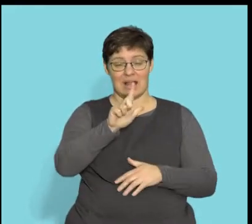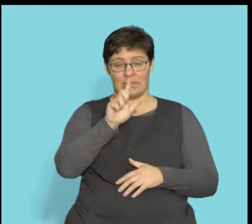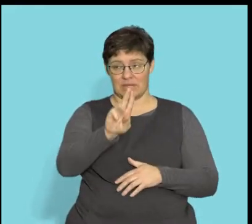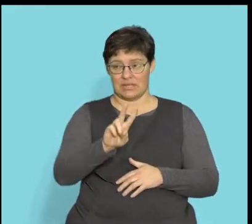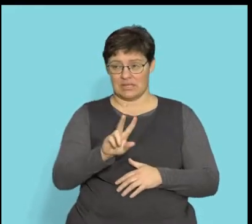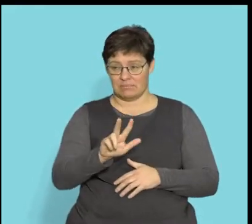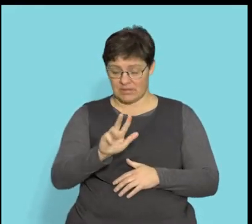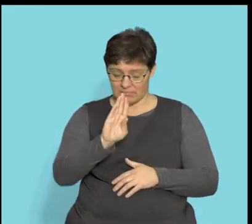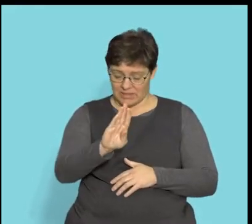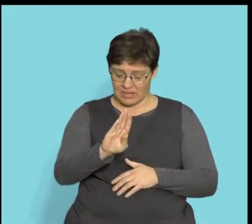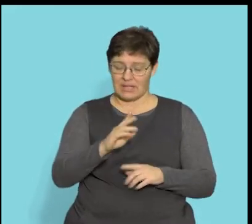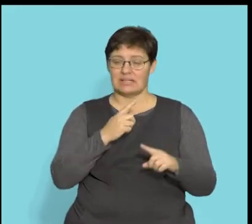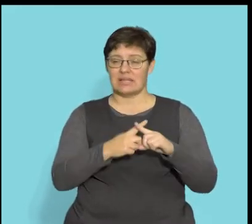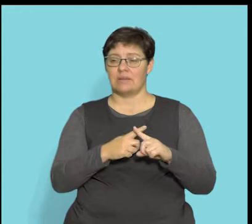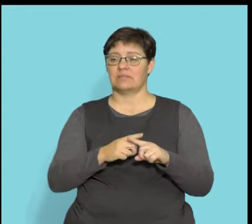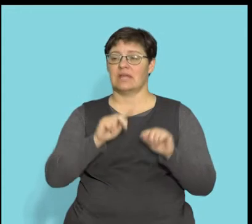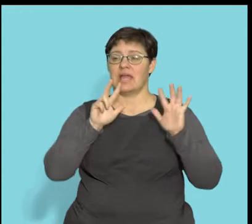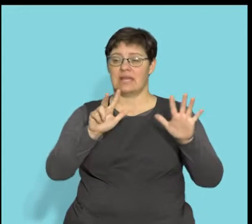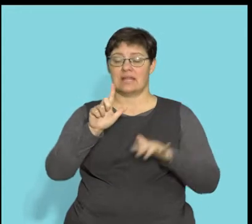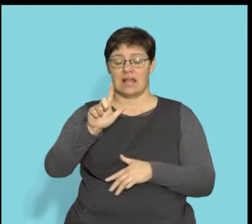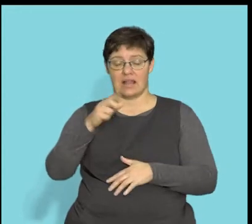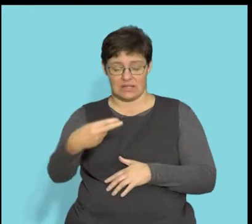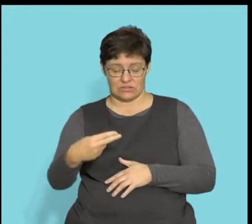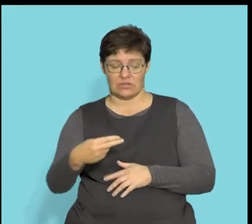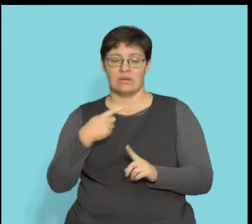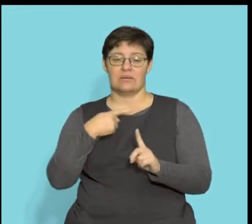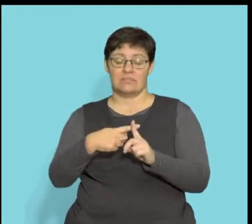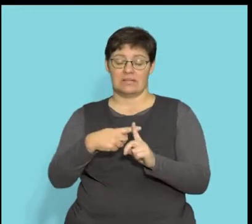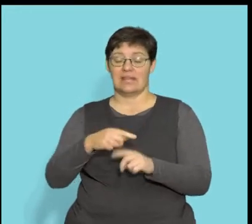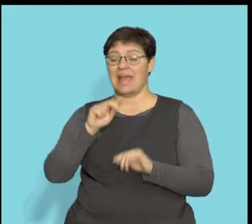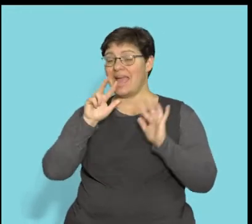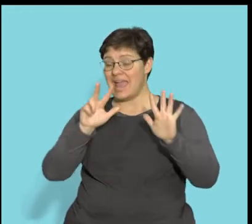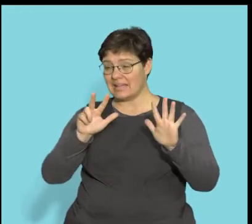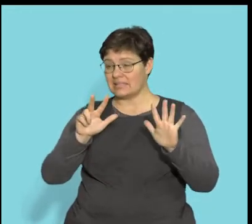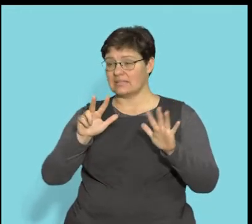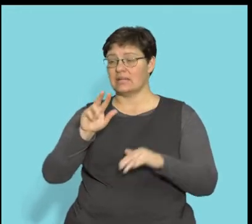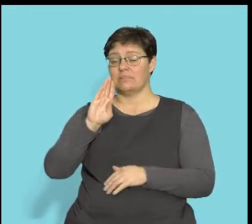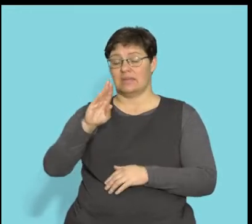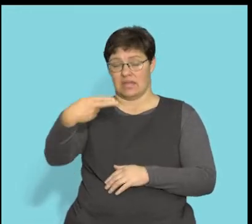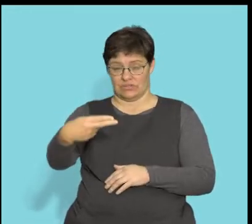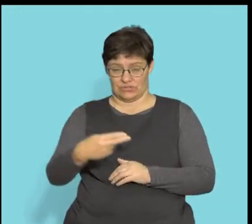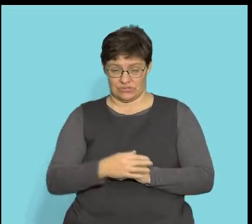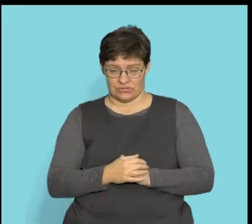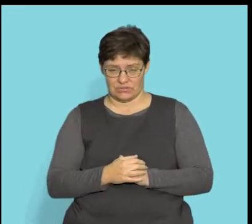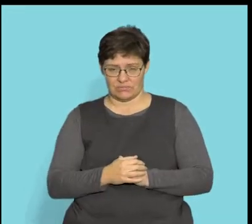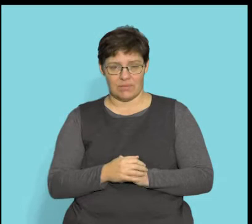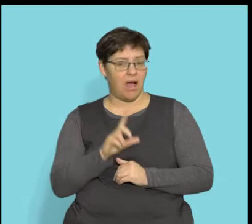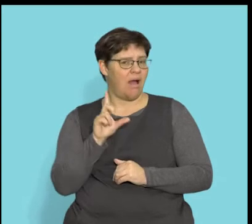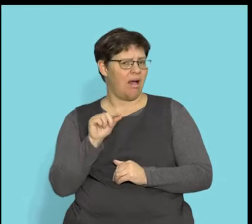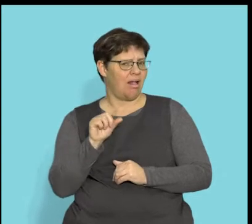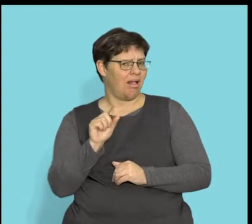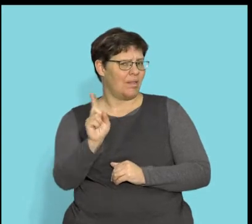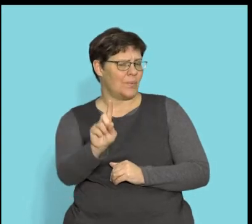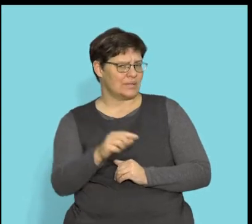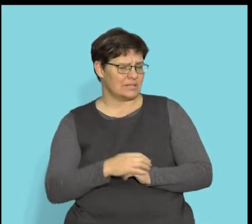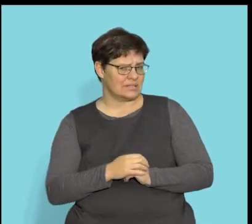plus 8 length times heights plus 8 base times height. But the main thing that I want you to see, what's